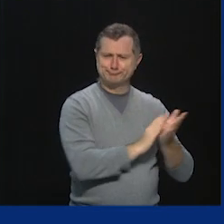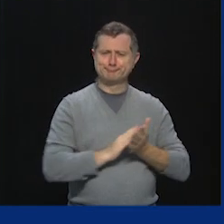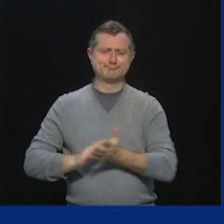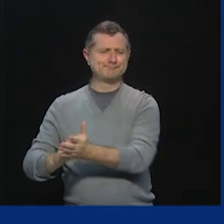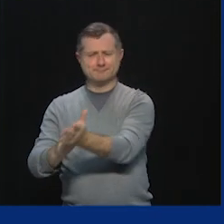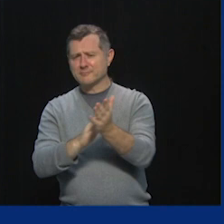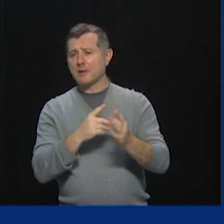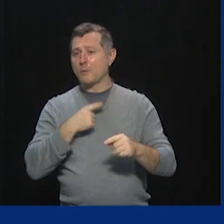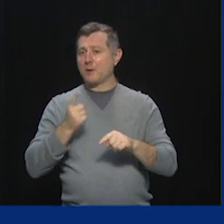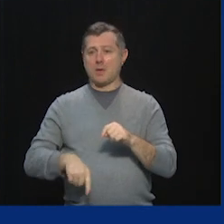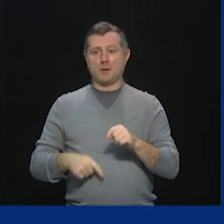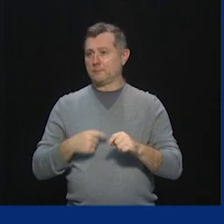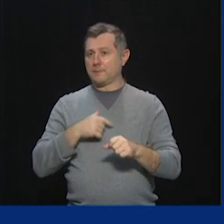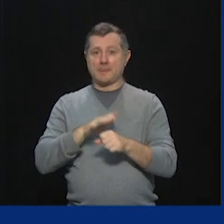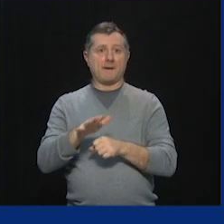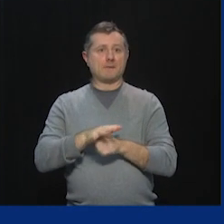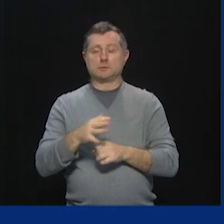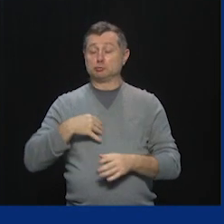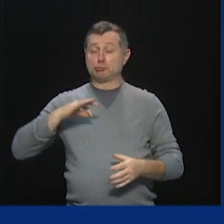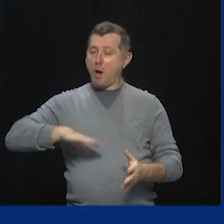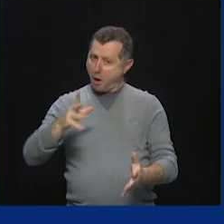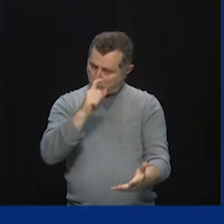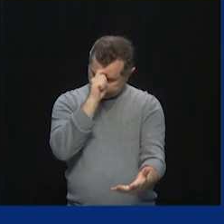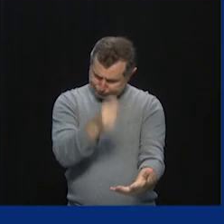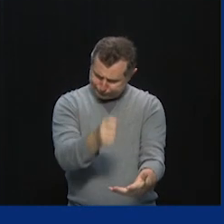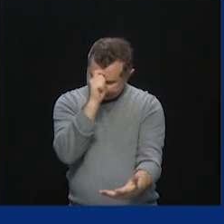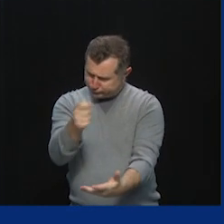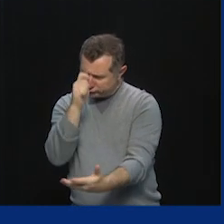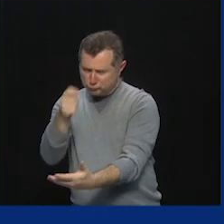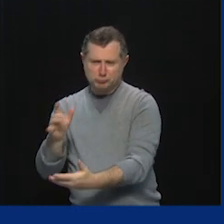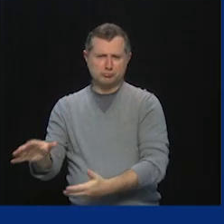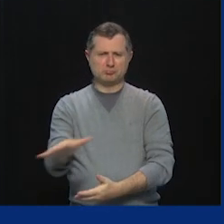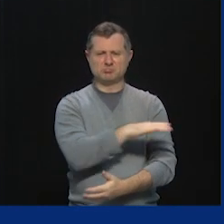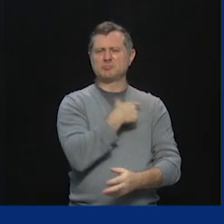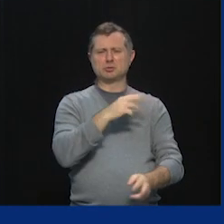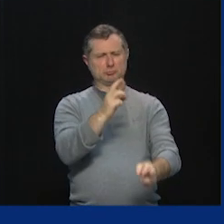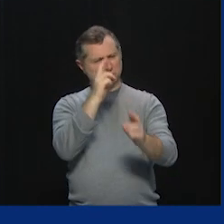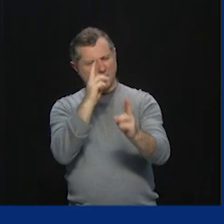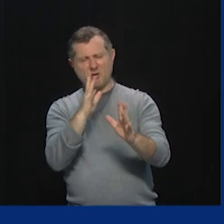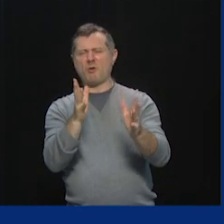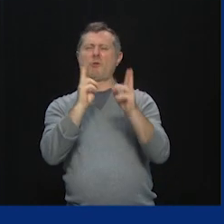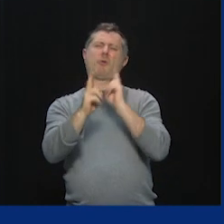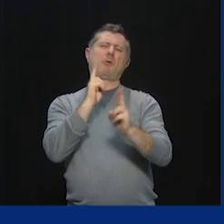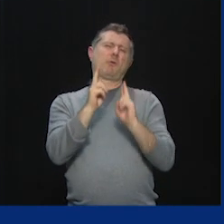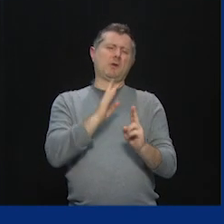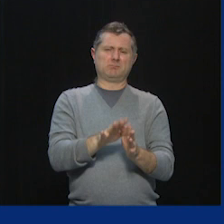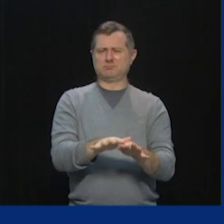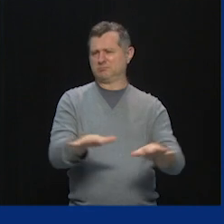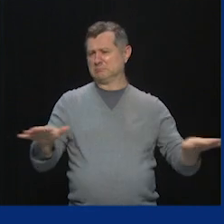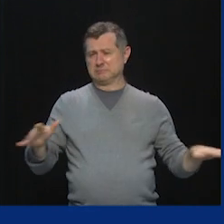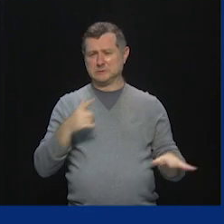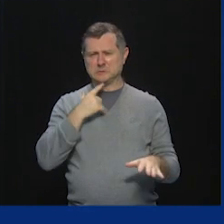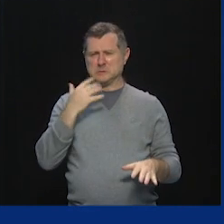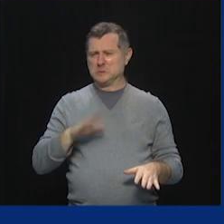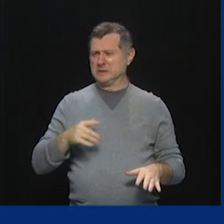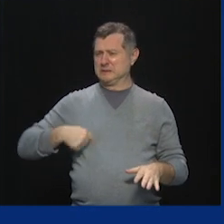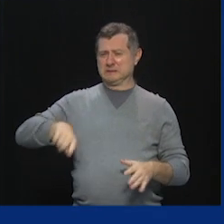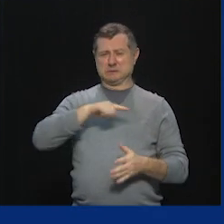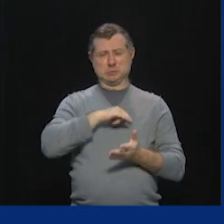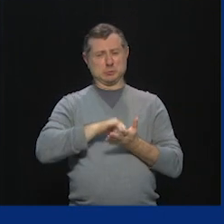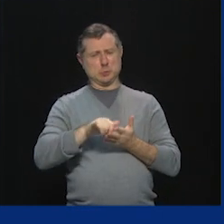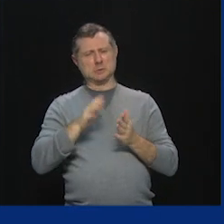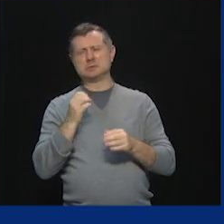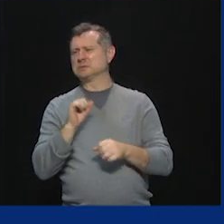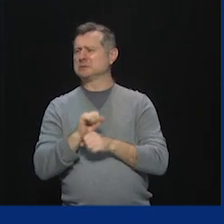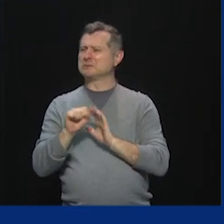honor them as we go forth. But we were the hardest hit. You know this story well. I'm not telling you something we all didn't live